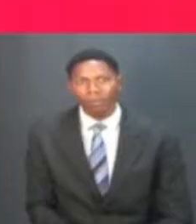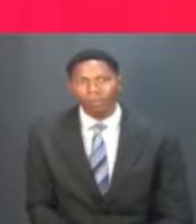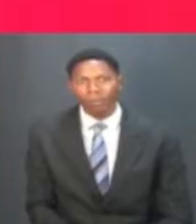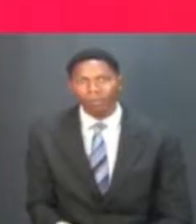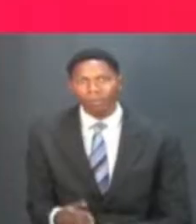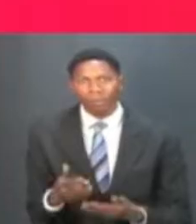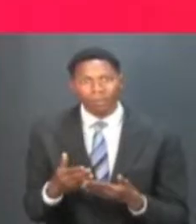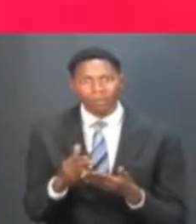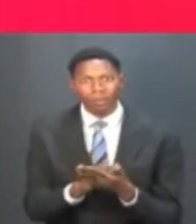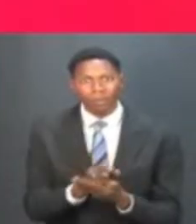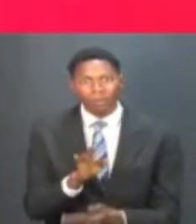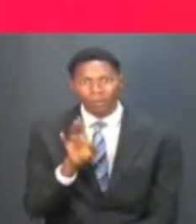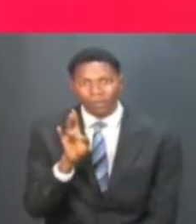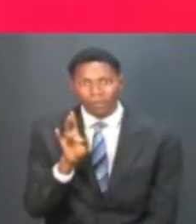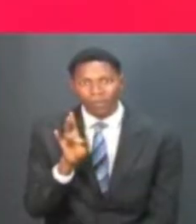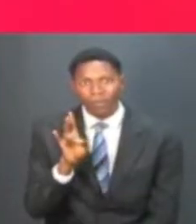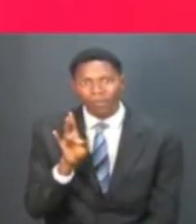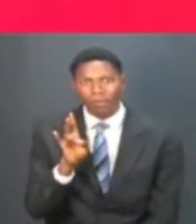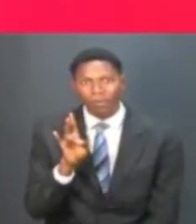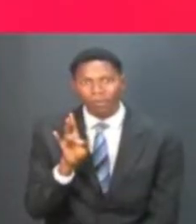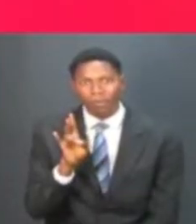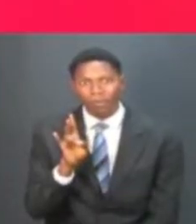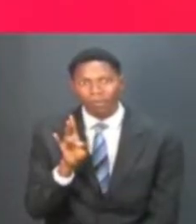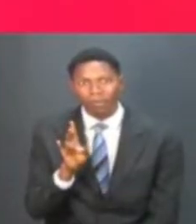page 7.